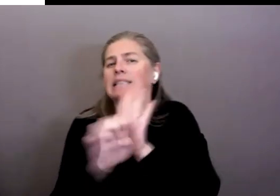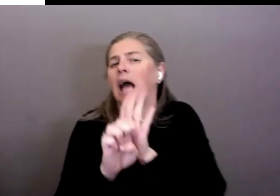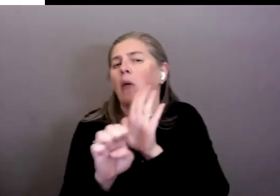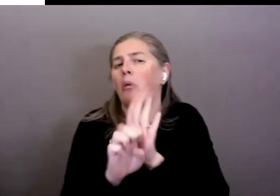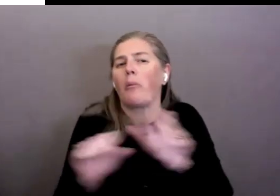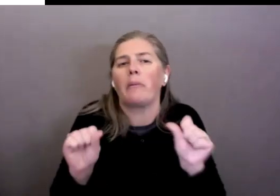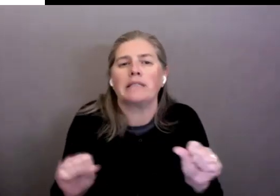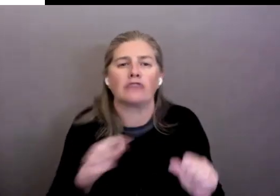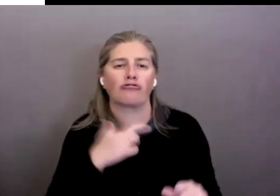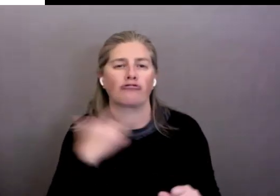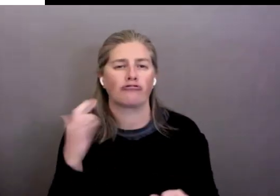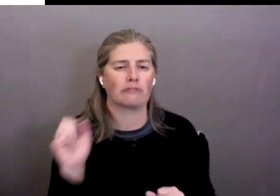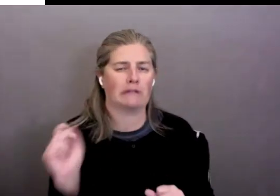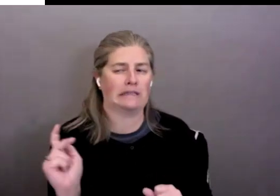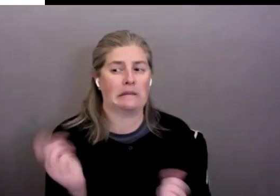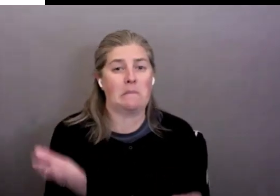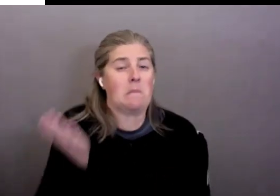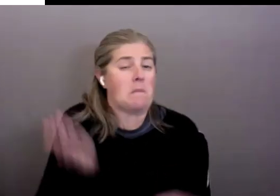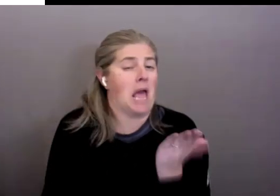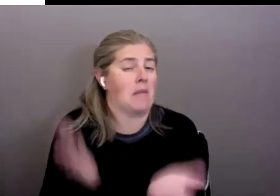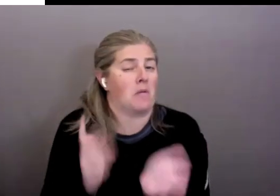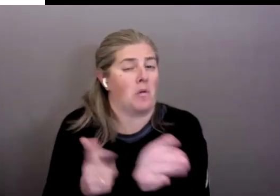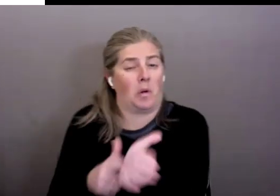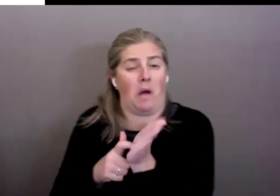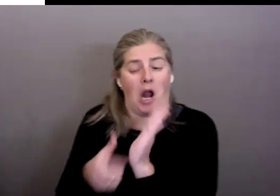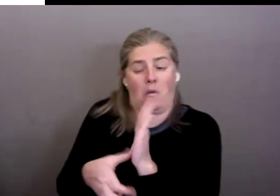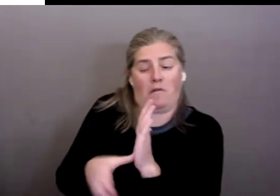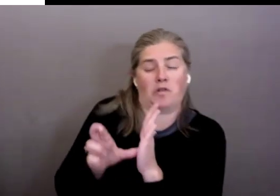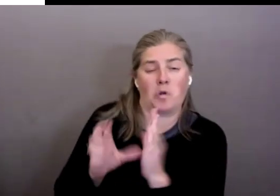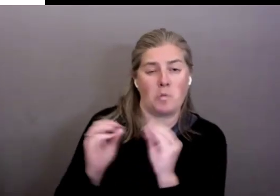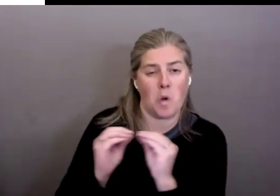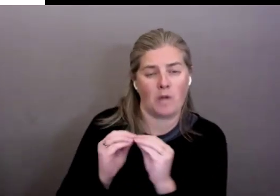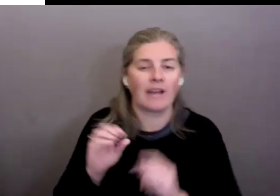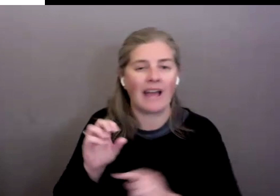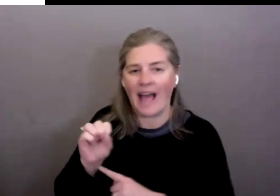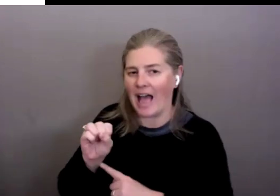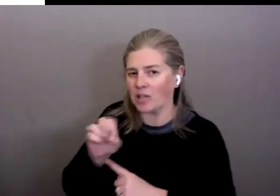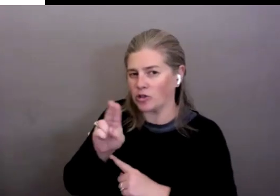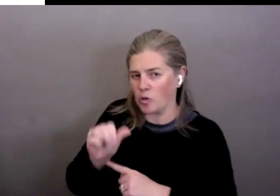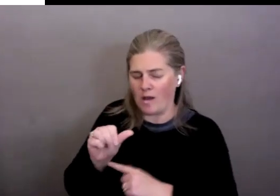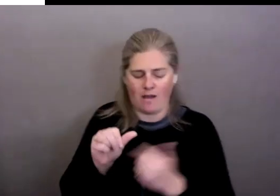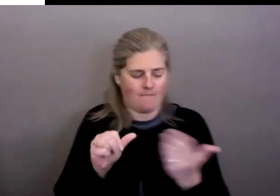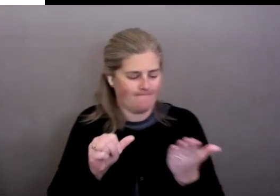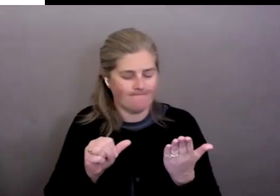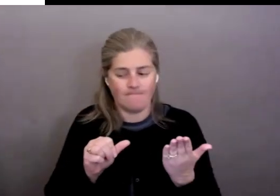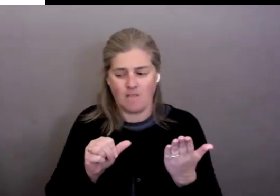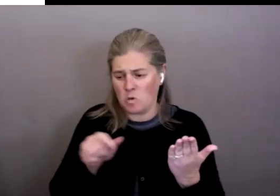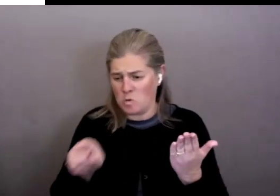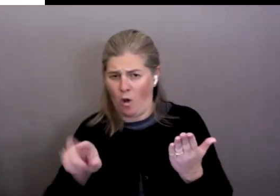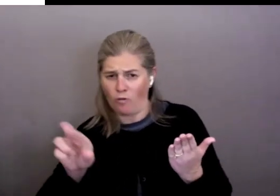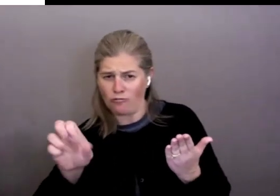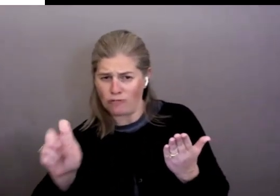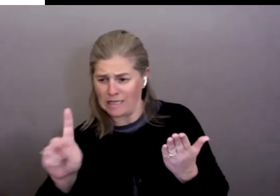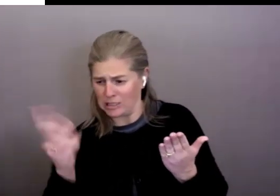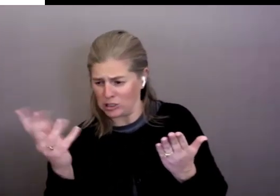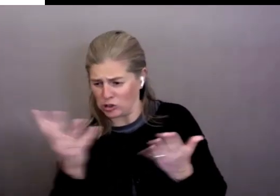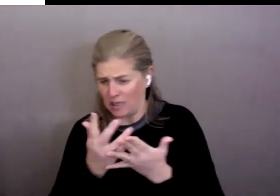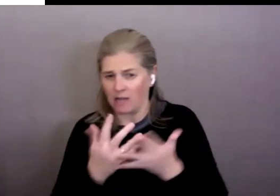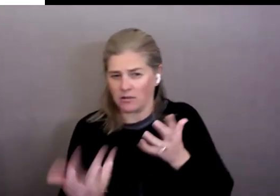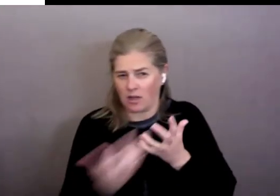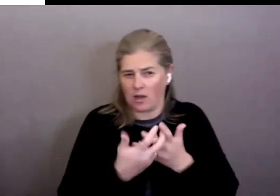lead SUAs to review a potential agreement more closely. SUAs should adapt any risk screening to the specific needs of their